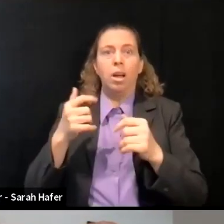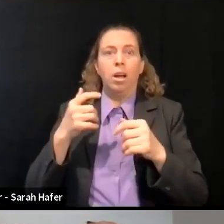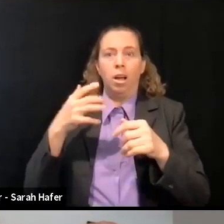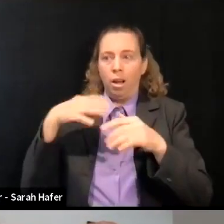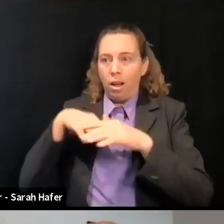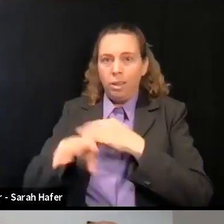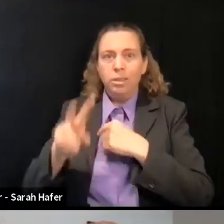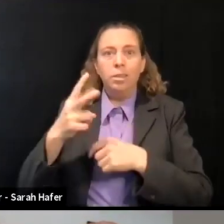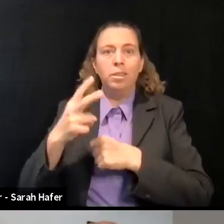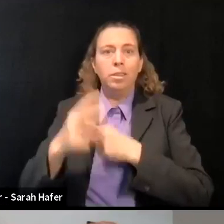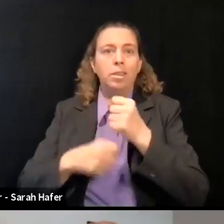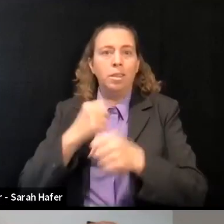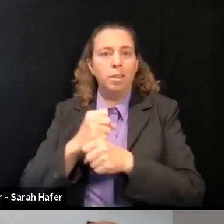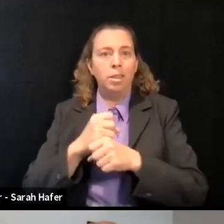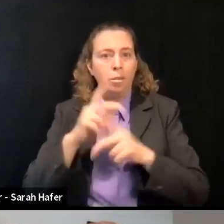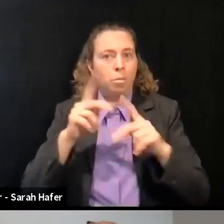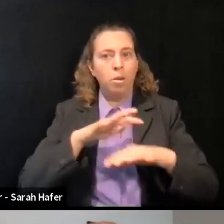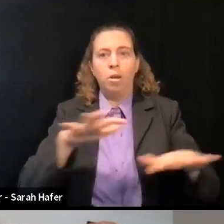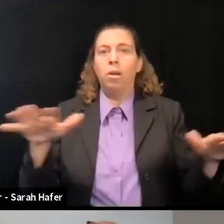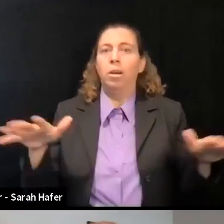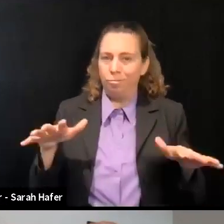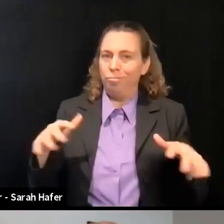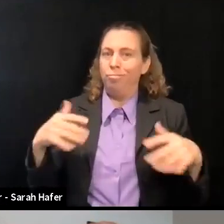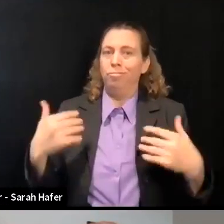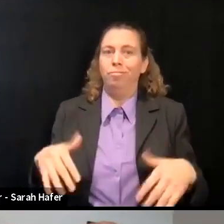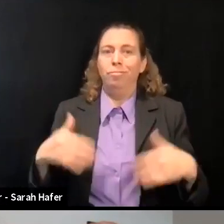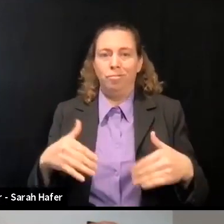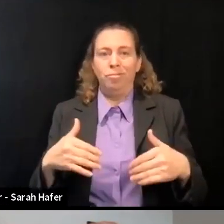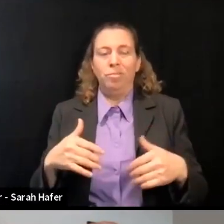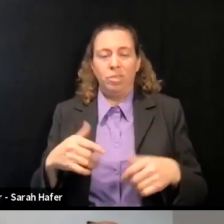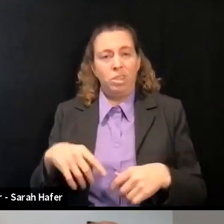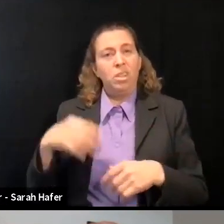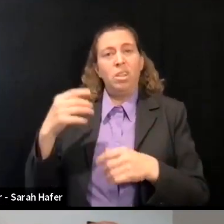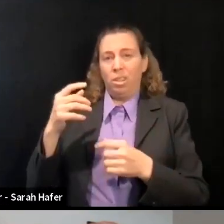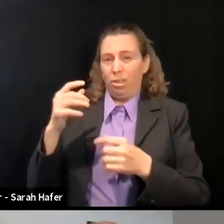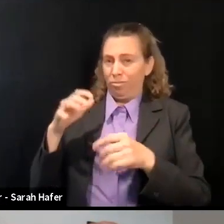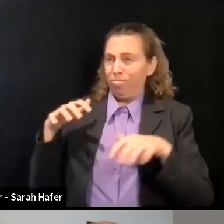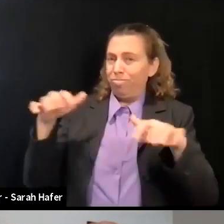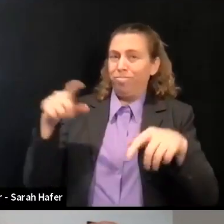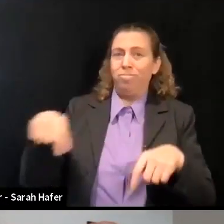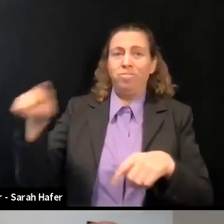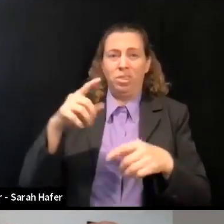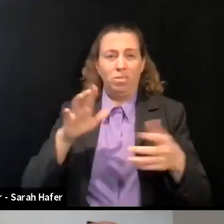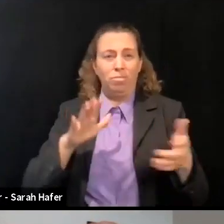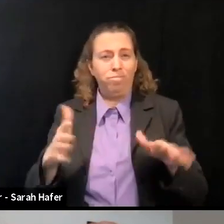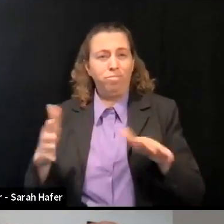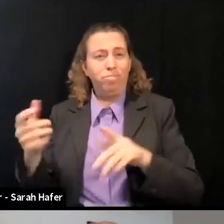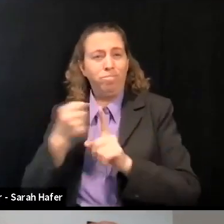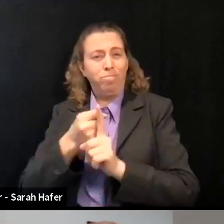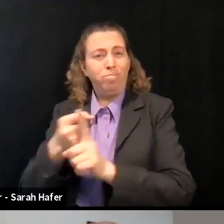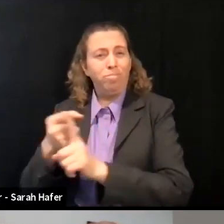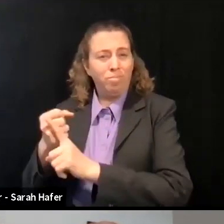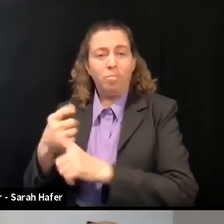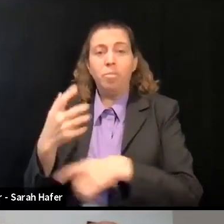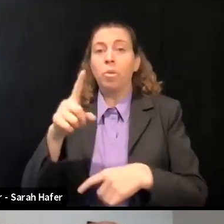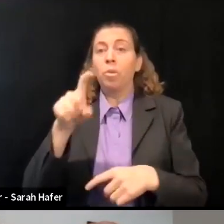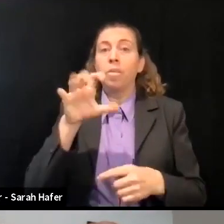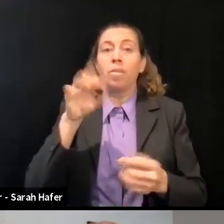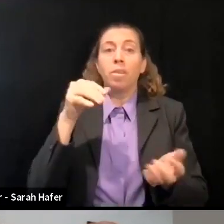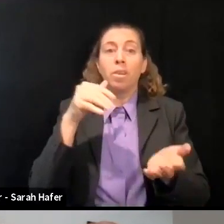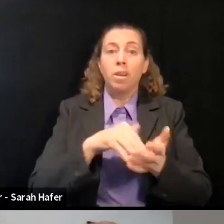Here, more than 2,200 Oregonians have died with COVID, and more than 150,000 people have had the